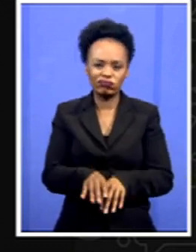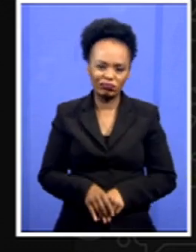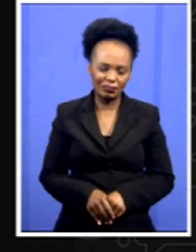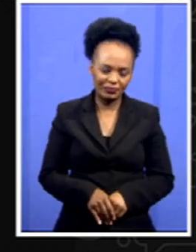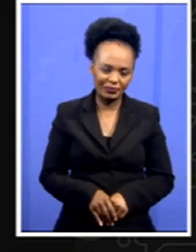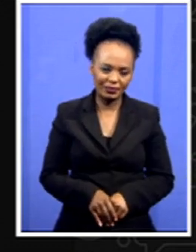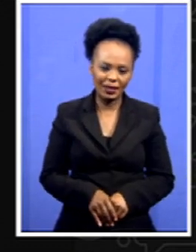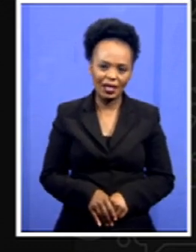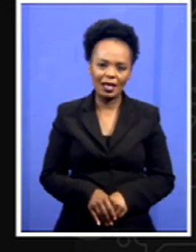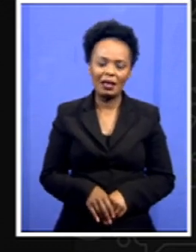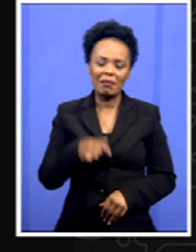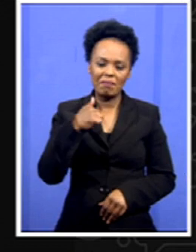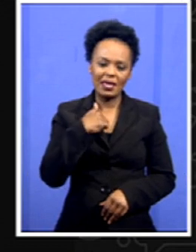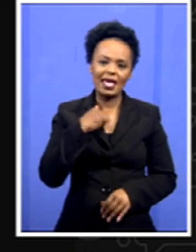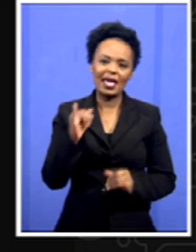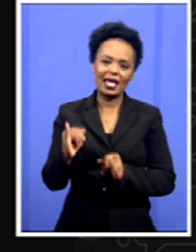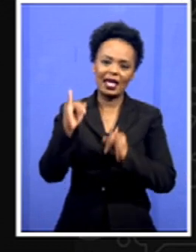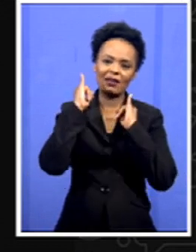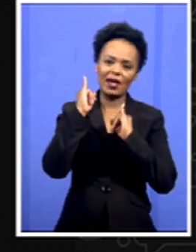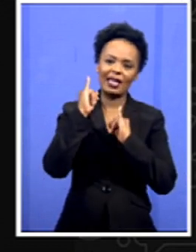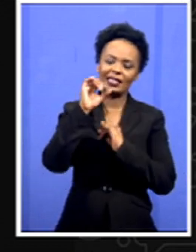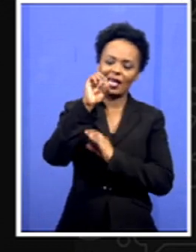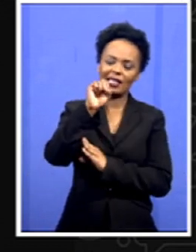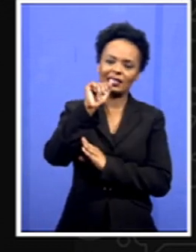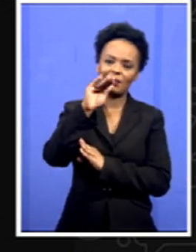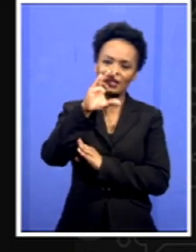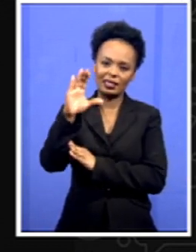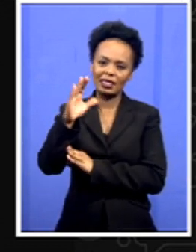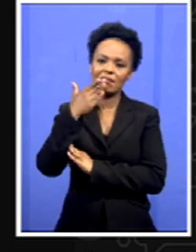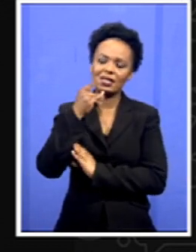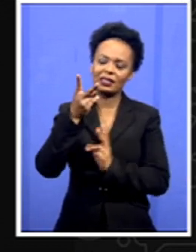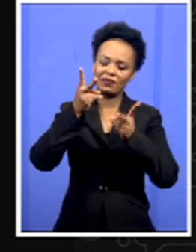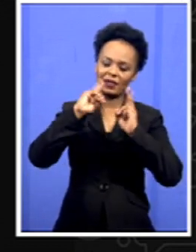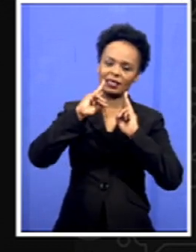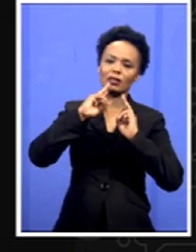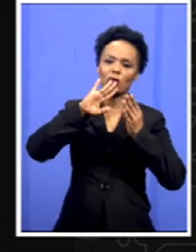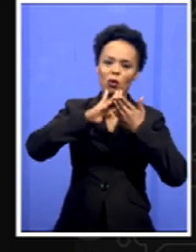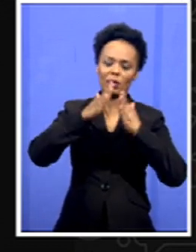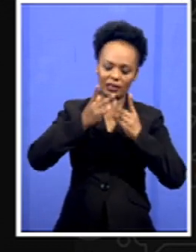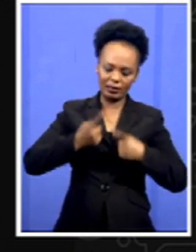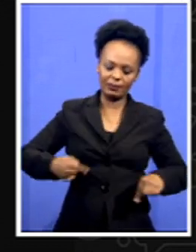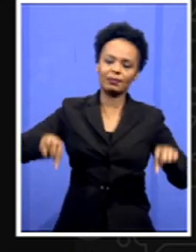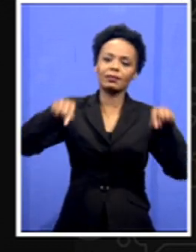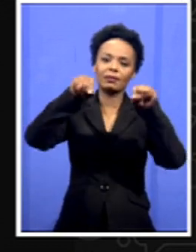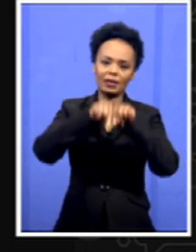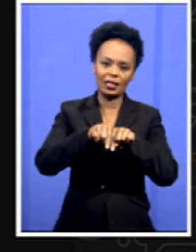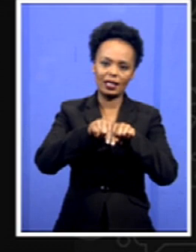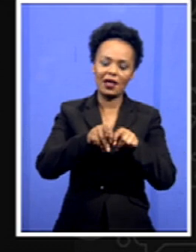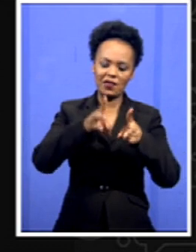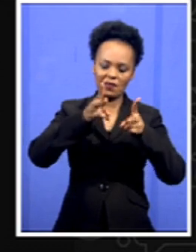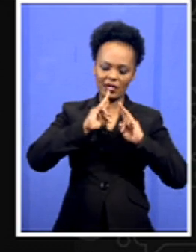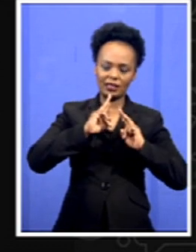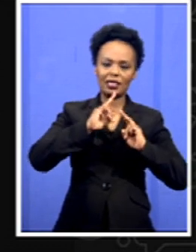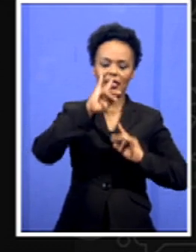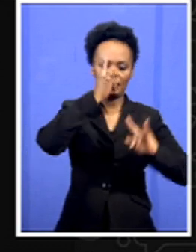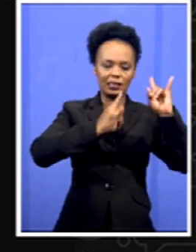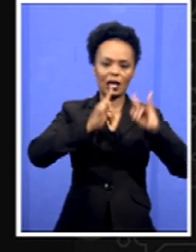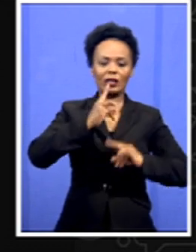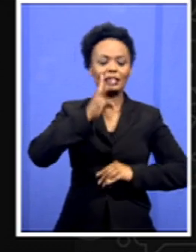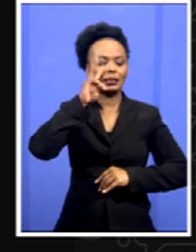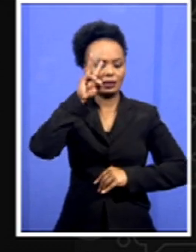I invite you, SABC, to come and visit our community and visit our town to come and see